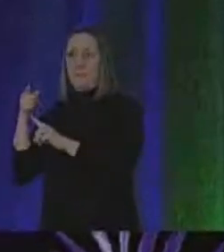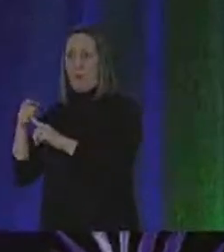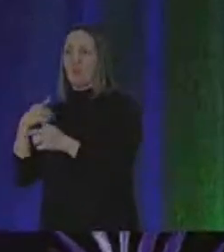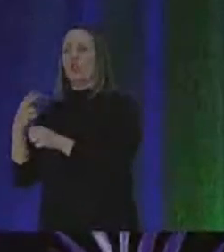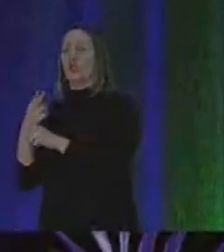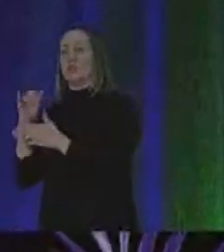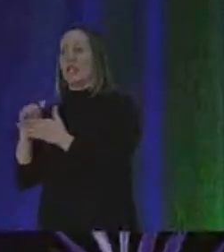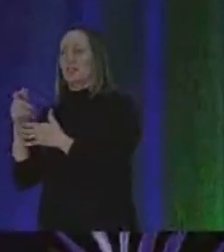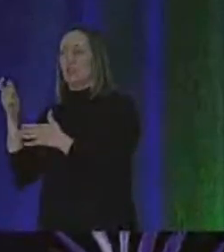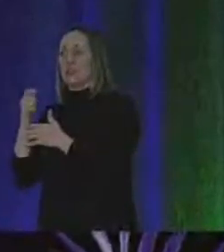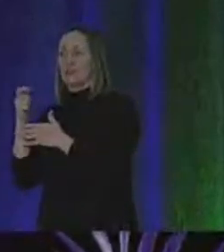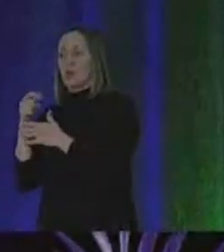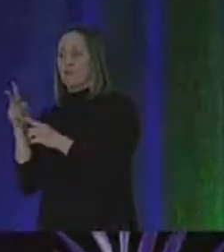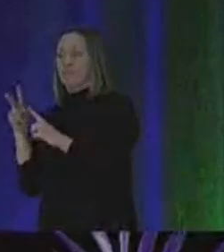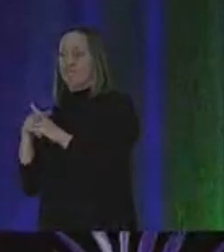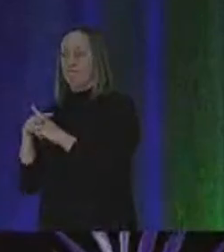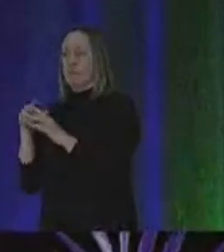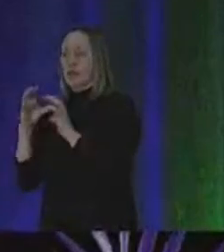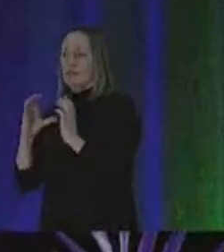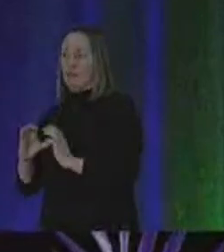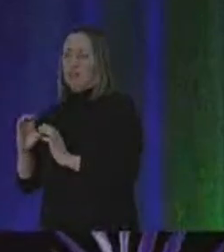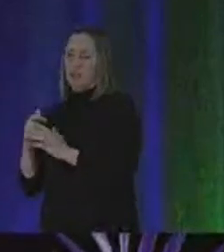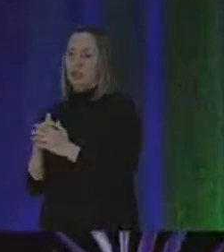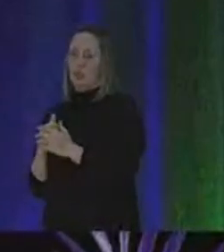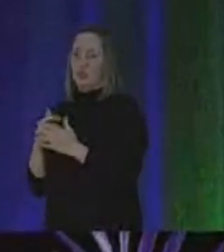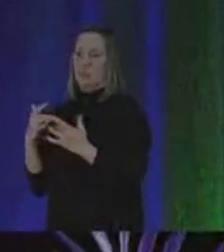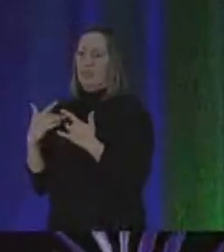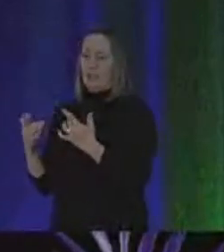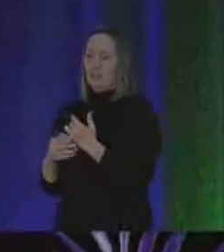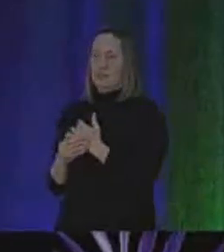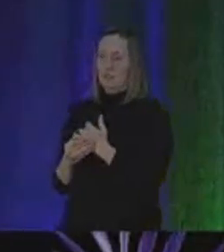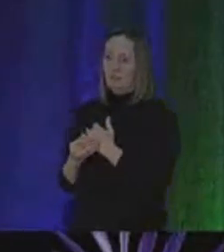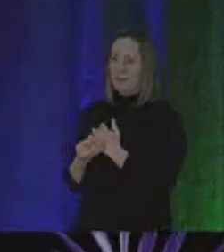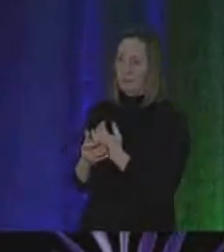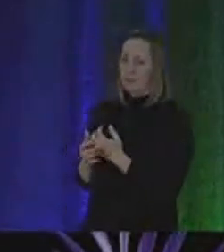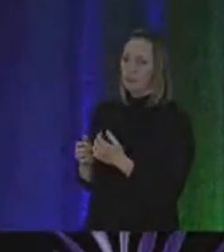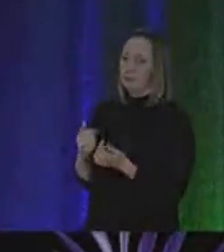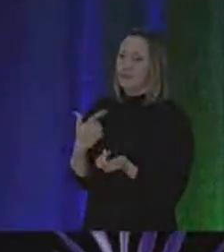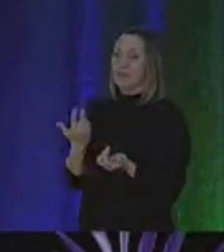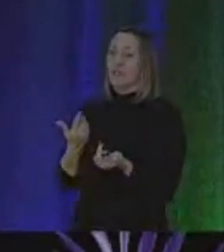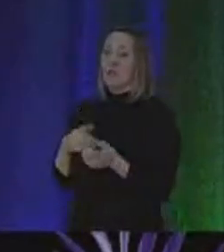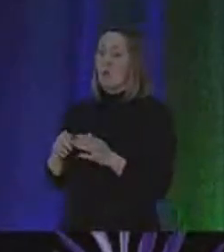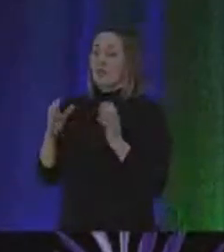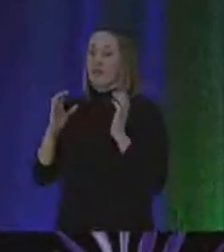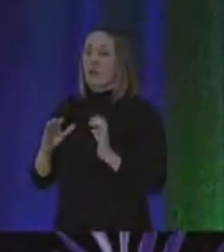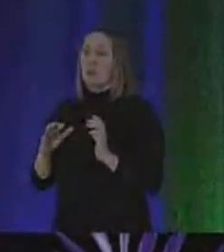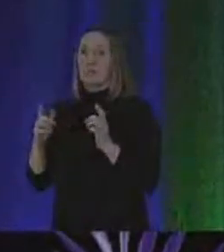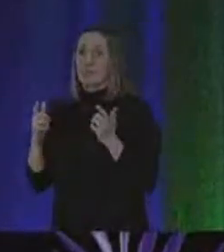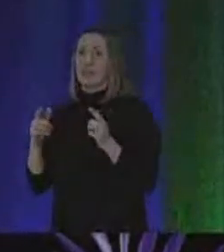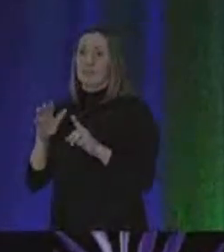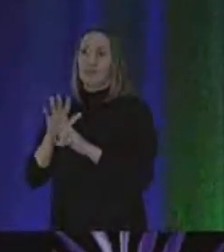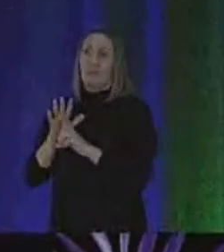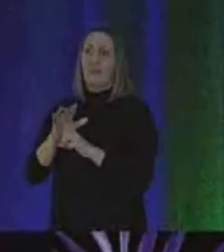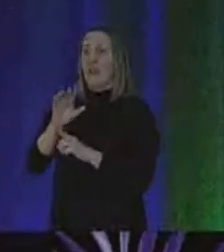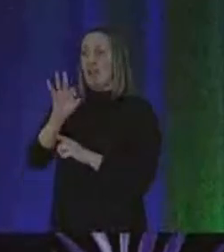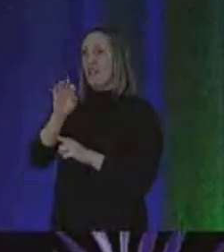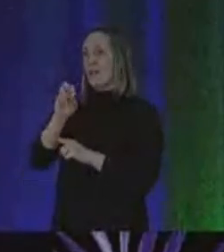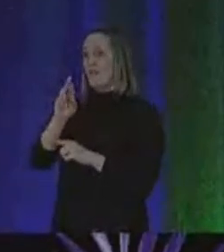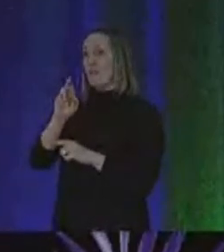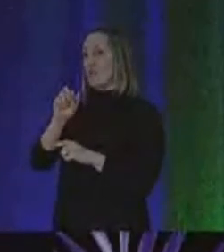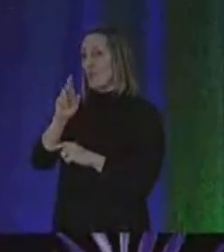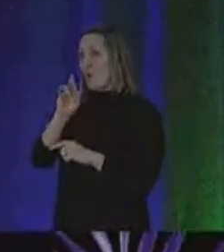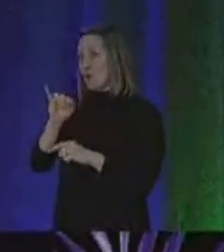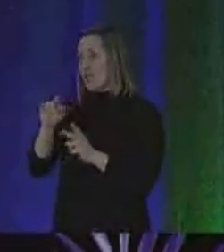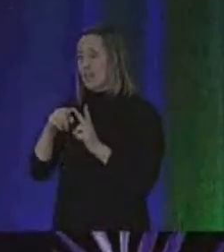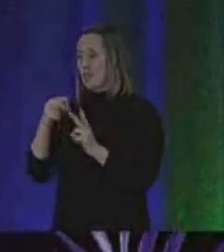subscribe clients to events. We have customers as big as Ferrari, as big as